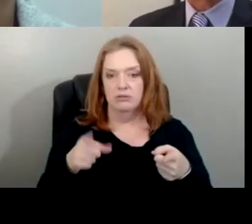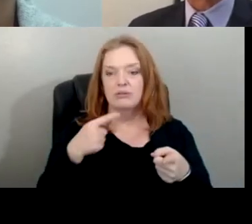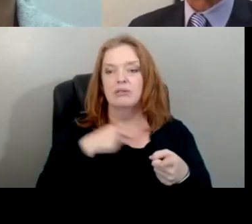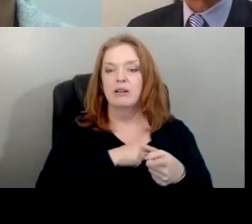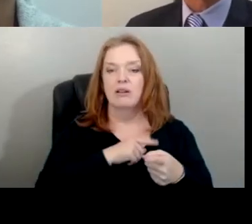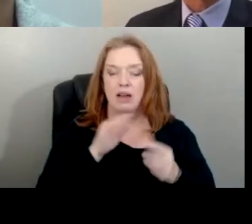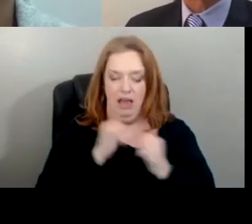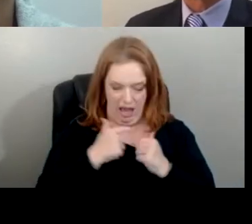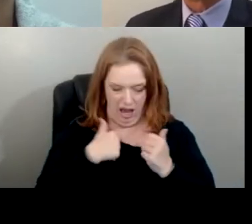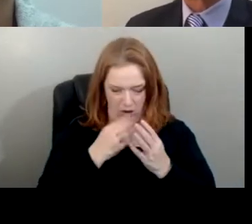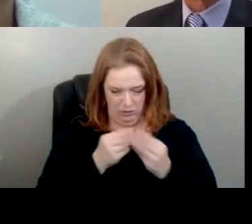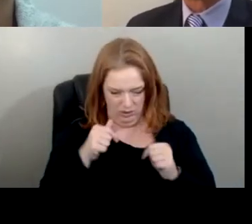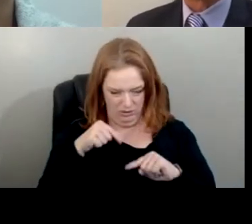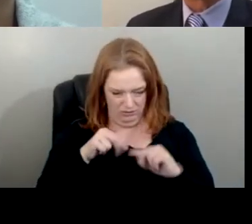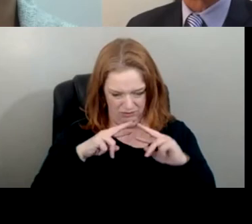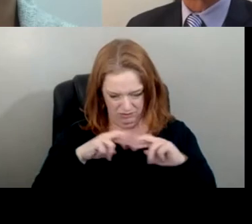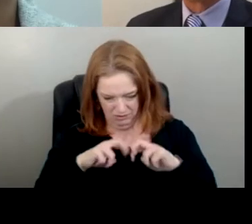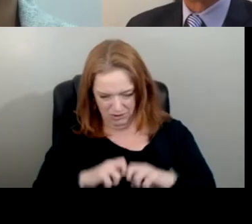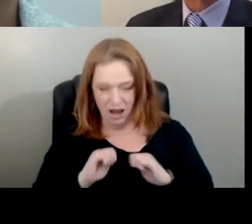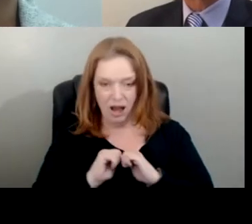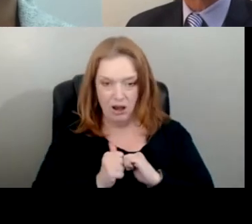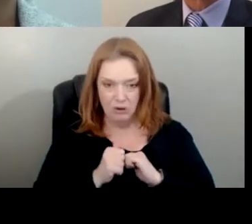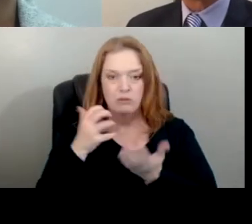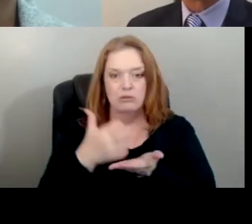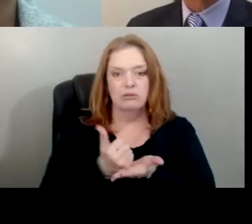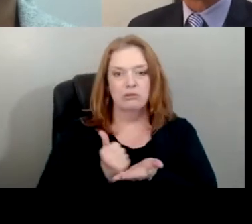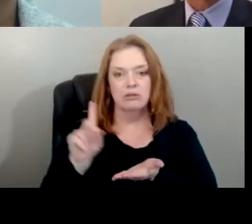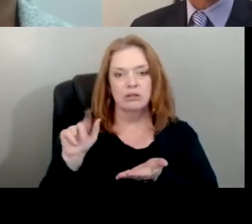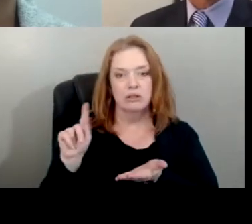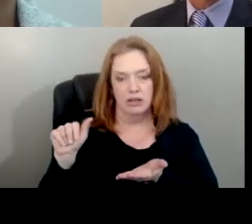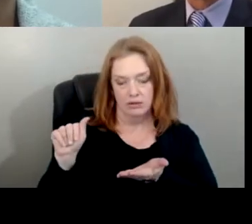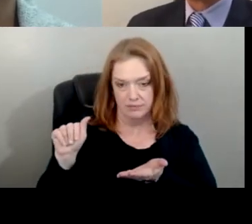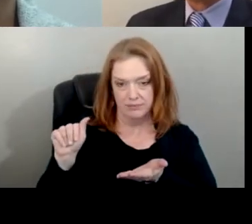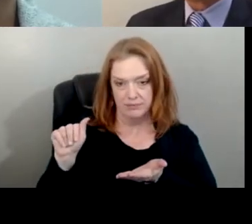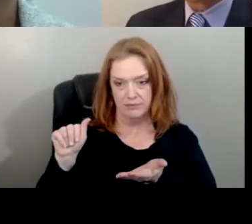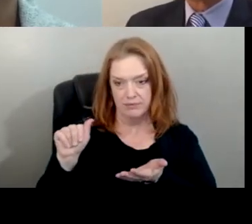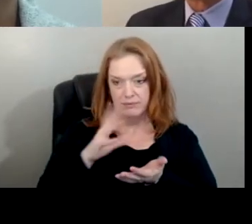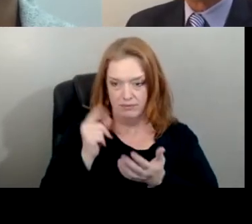understanding and analysis of these root causes, and how do we address those? And